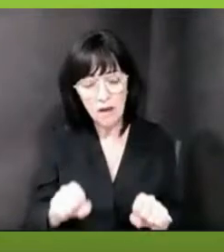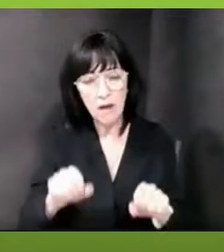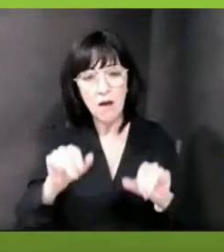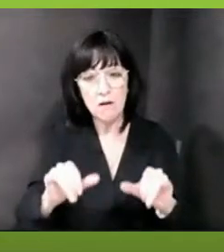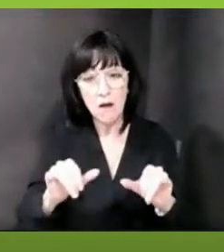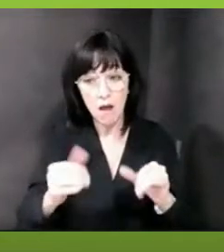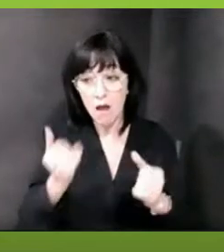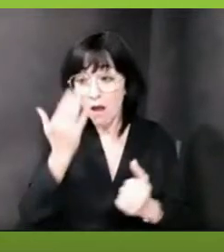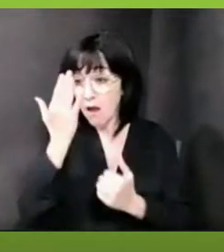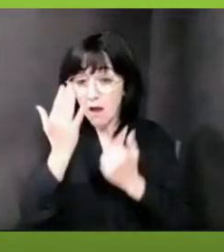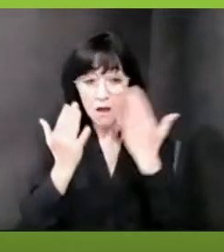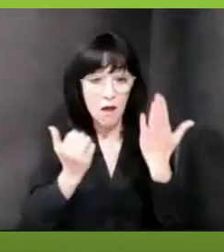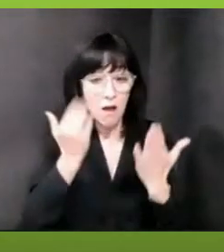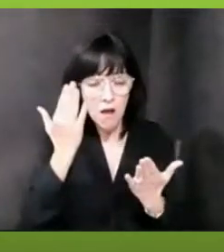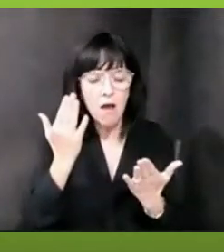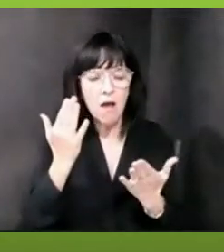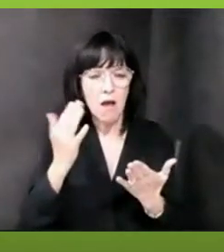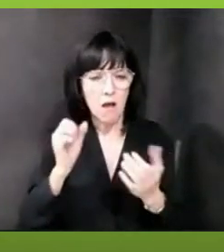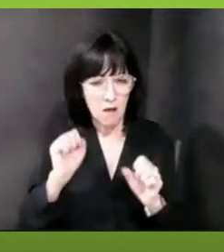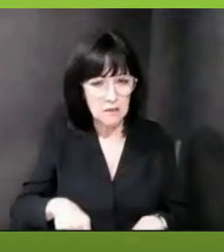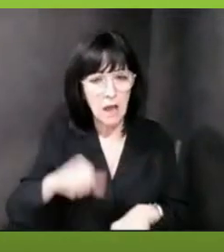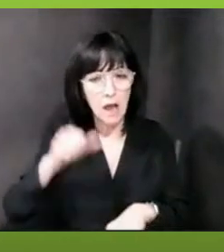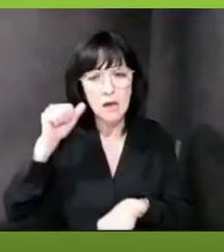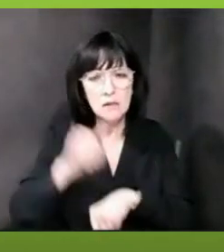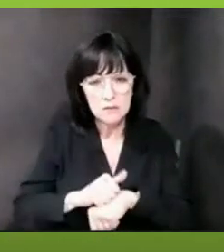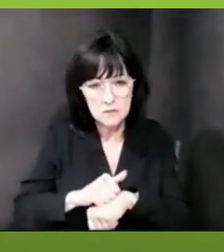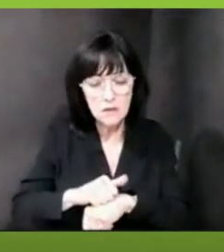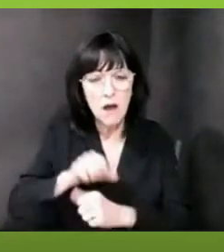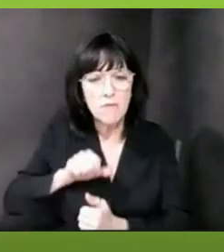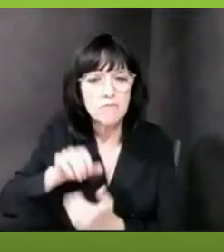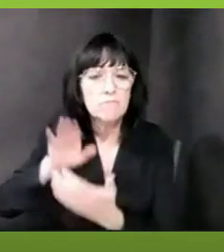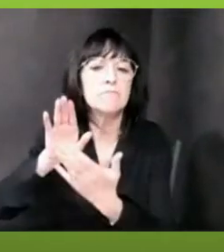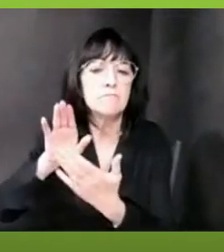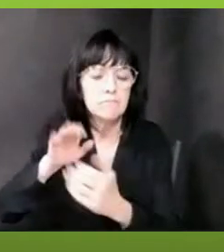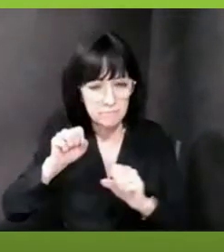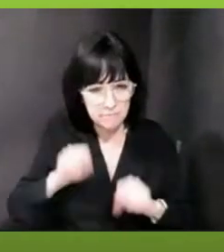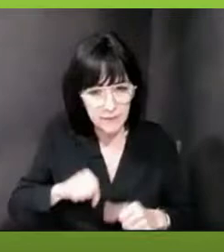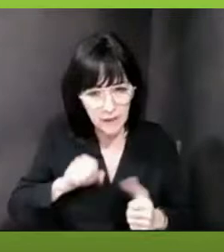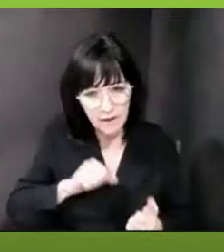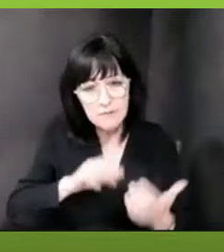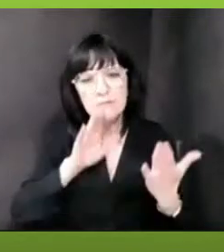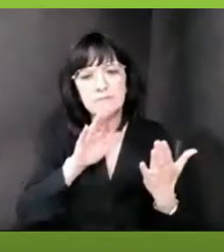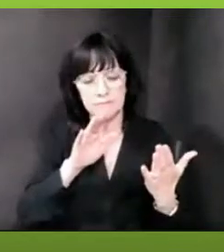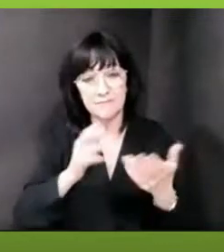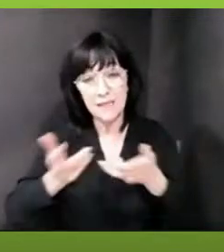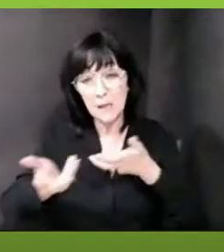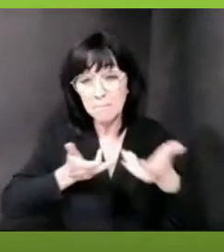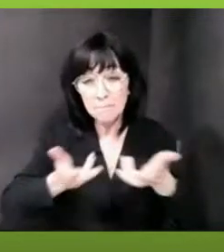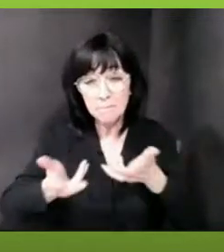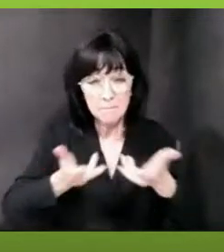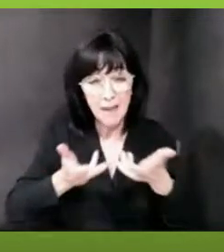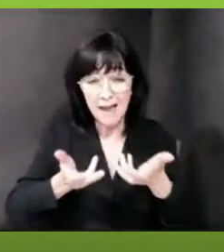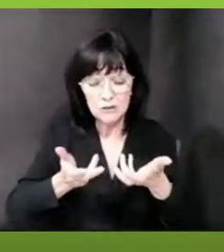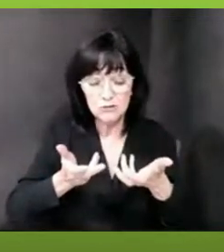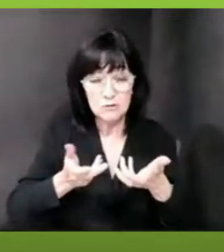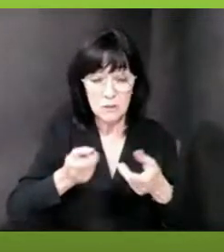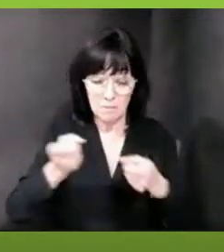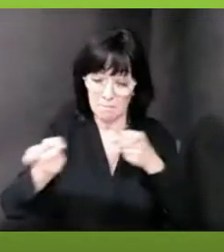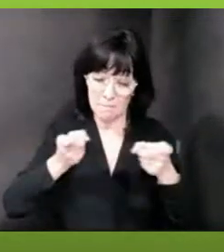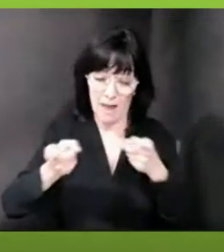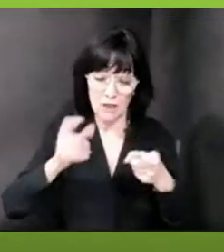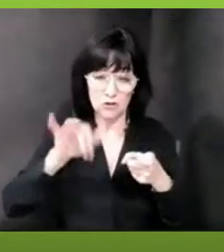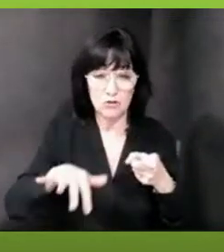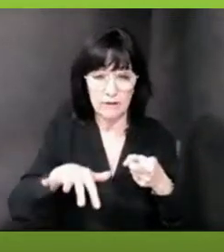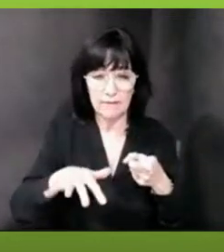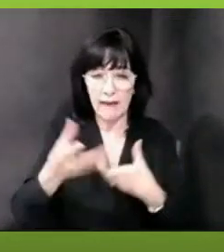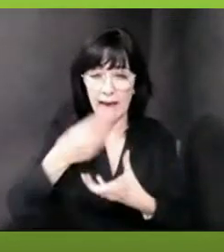Can Problem Solve. That teaches kids coping skills, managing interpersonal problems, because there's always things going to happen in the playground,